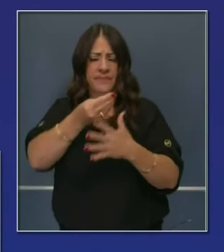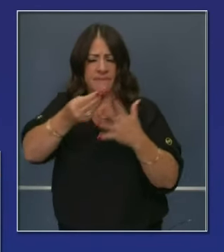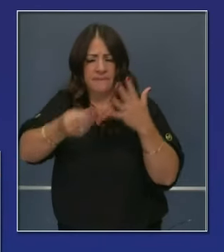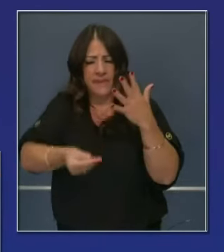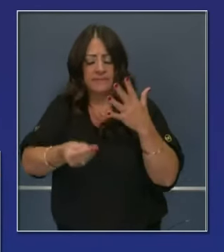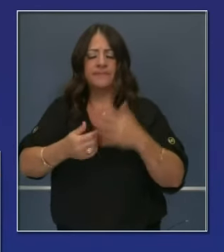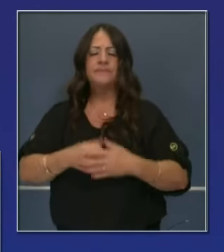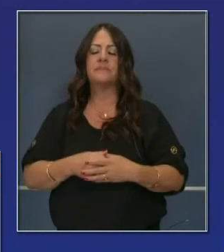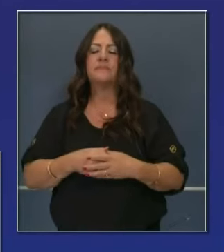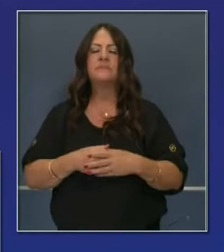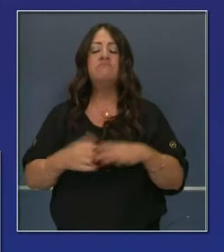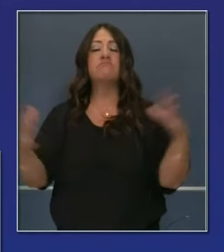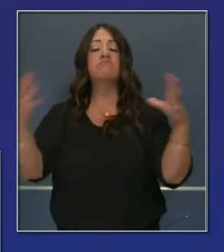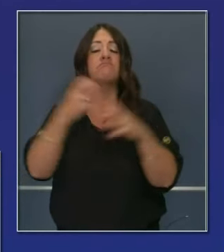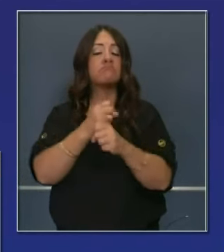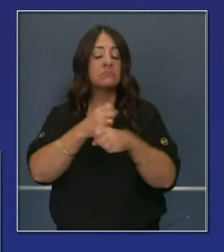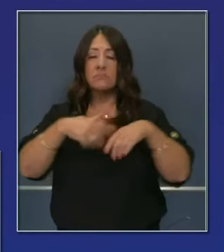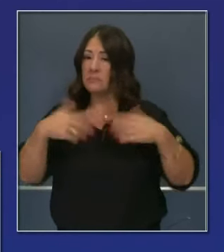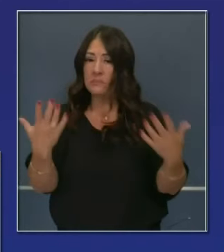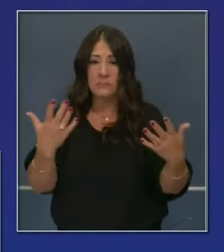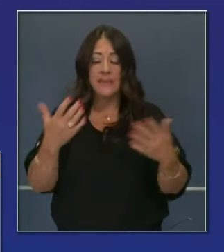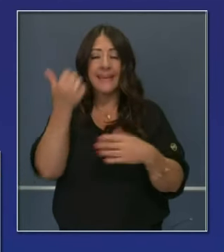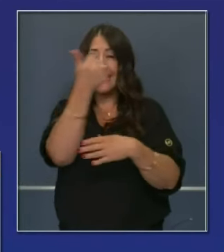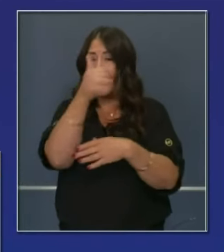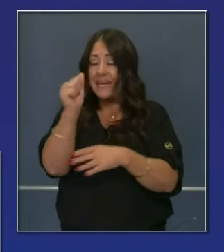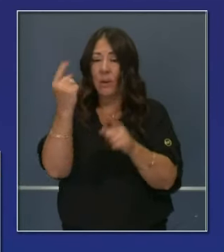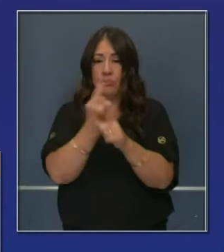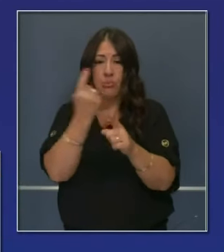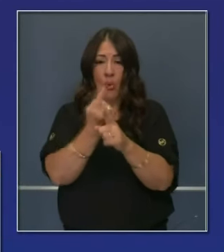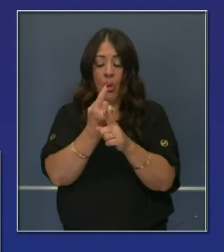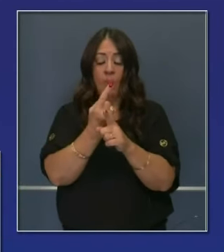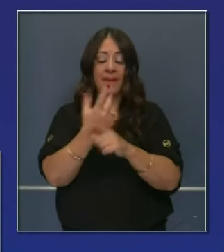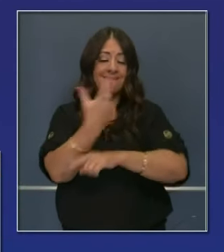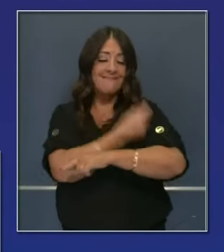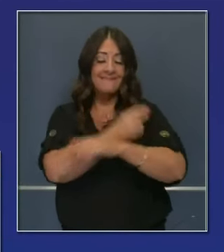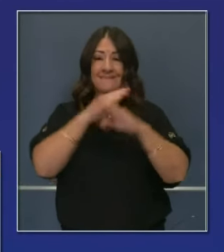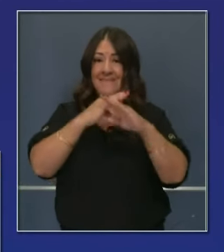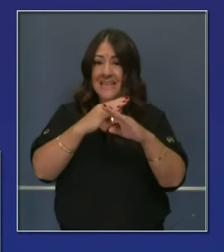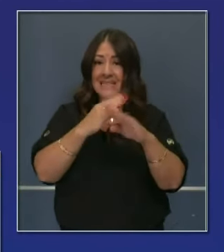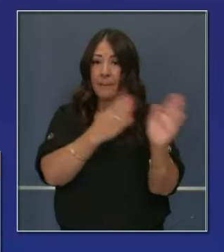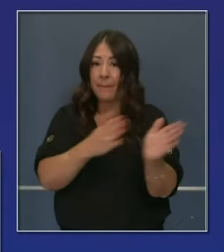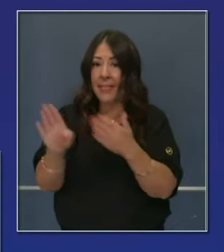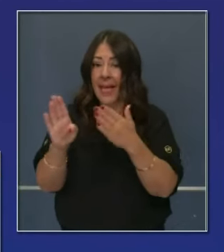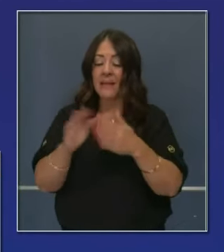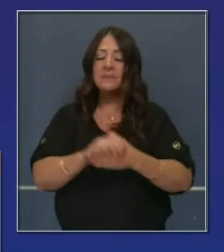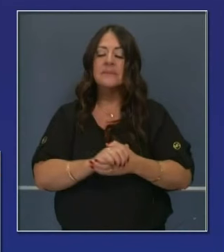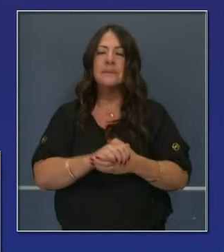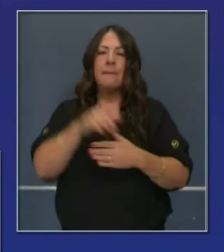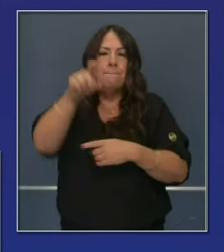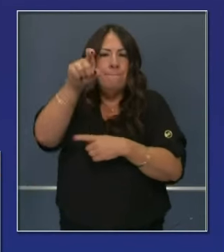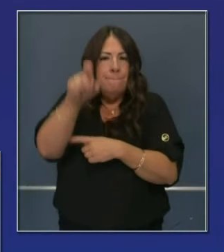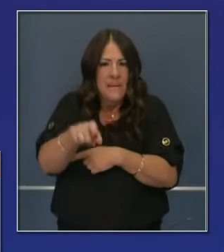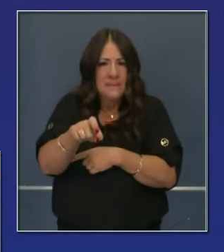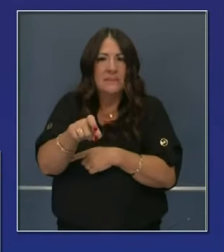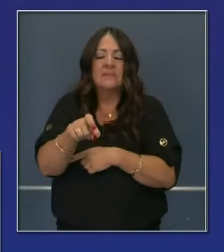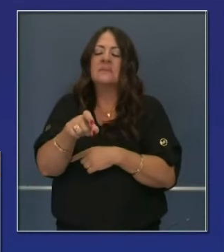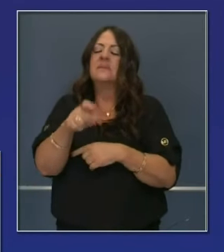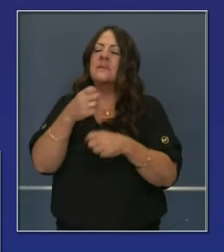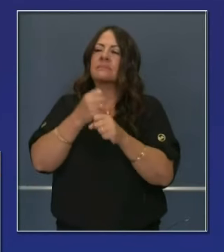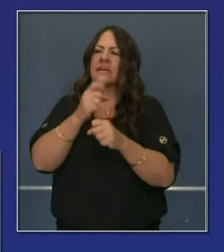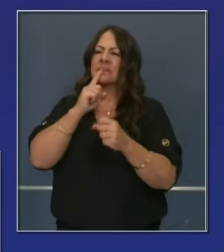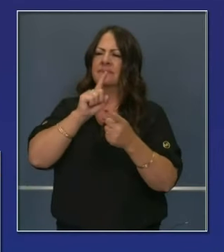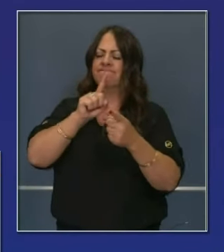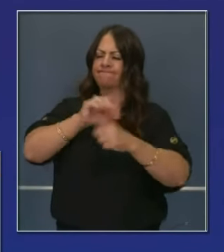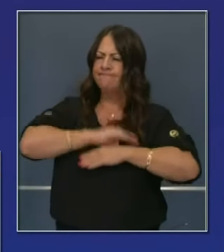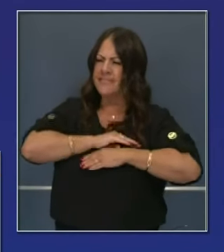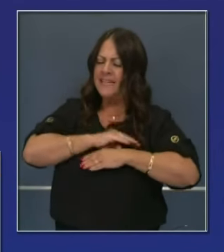though, with any appropriate vaccination plan is addressing some of the logistical